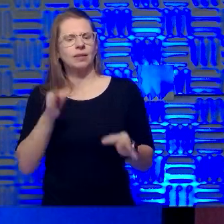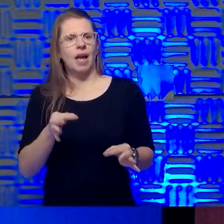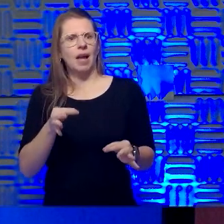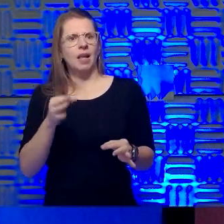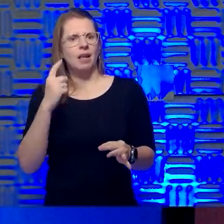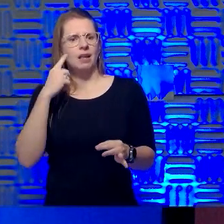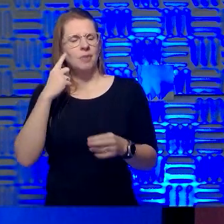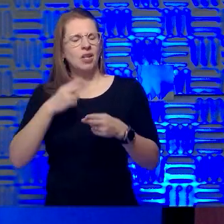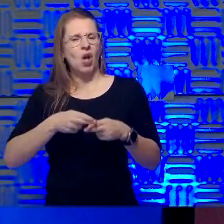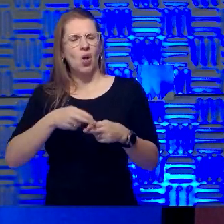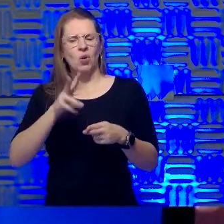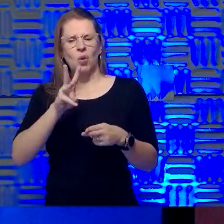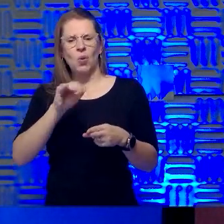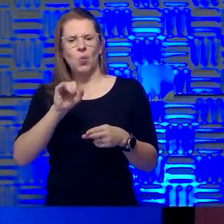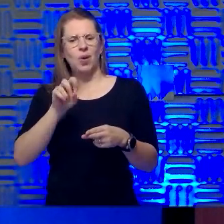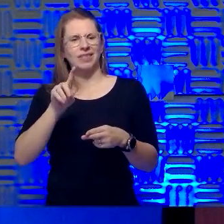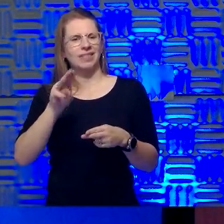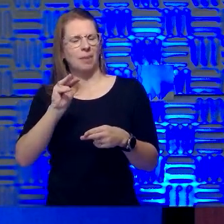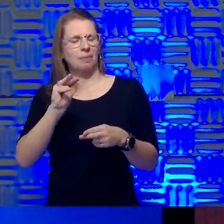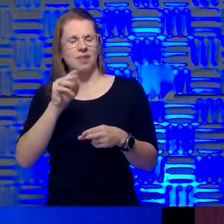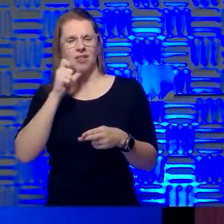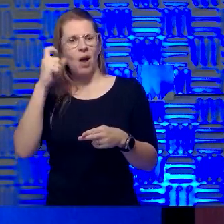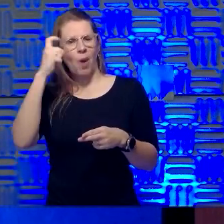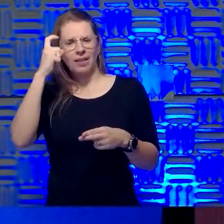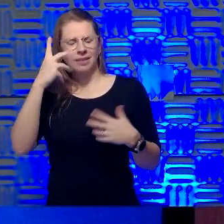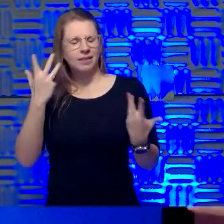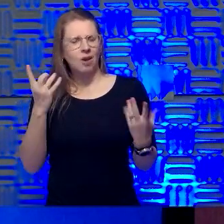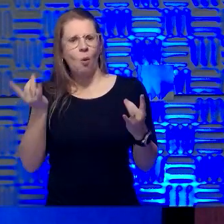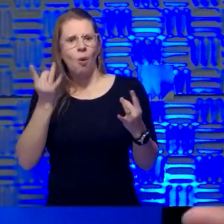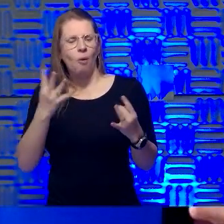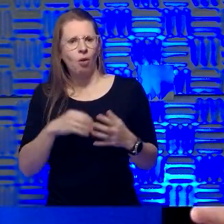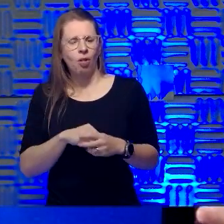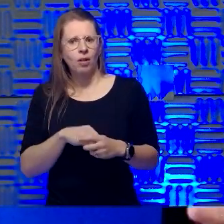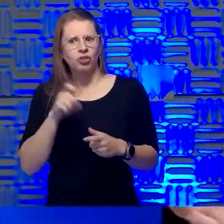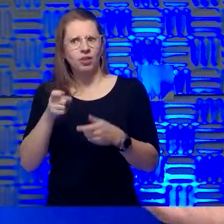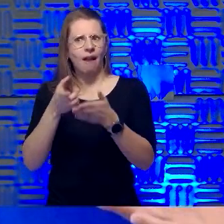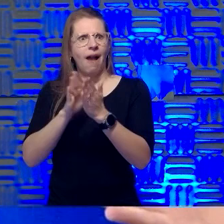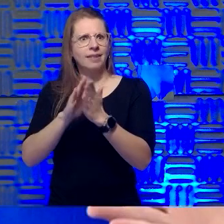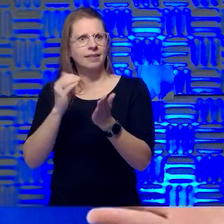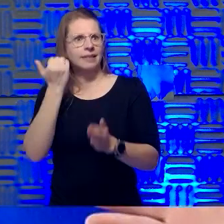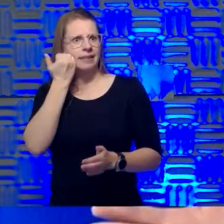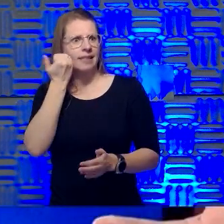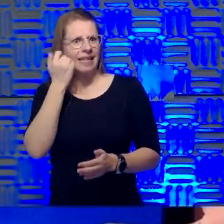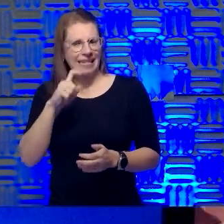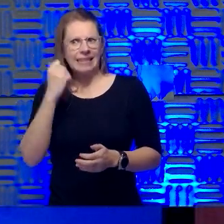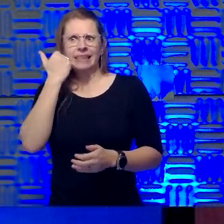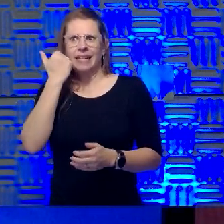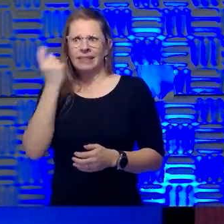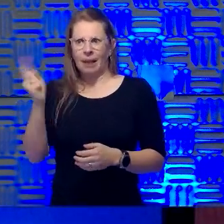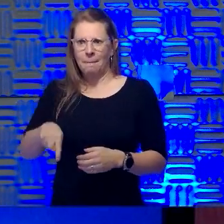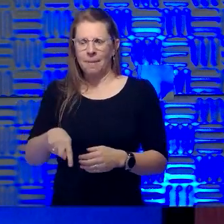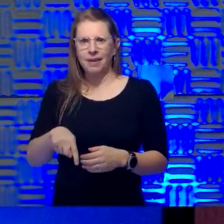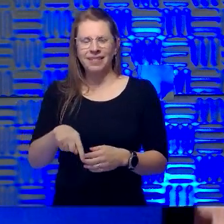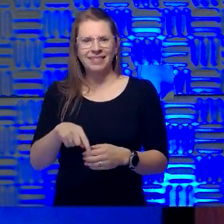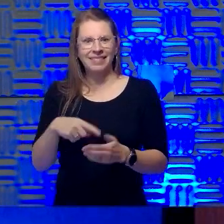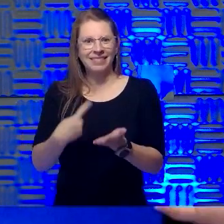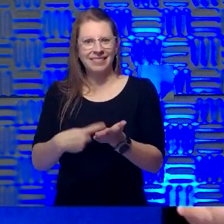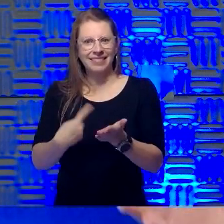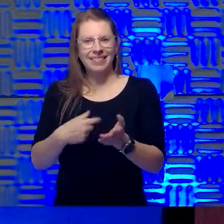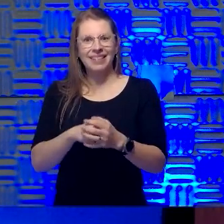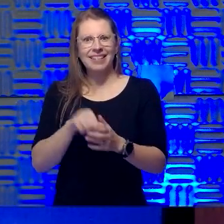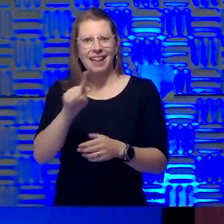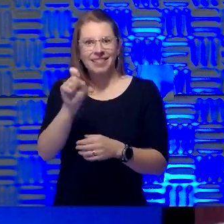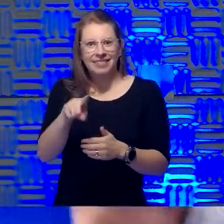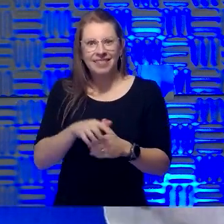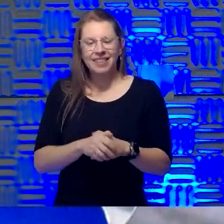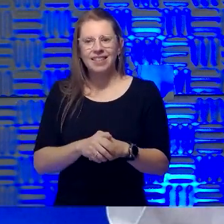should be called wisdom teeth, because they're not wise. I don't Horrible. get that. No. I mean, I don't know. We should ask a dentist on the show. We should have the dentist sometime on here and ask them that.